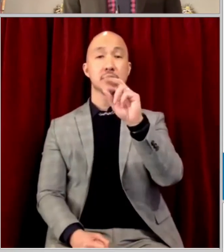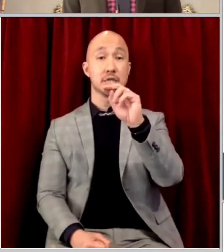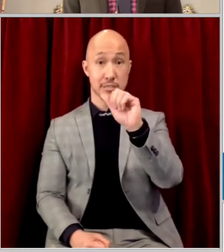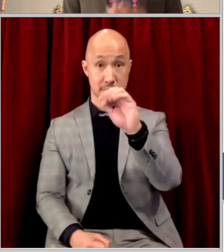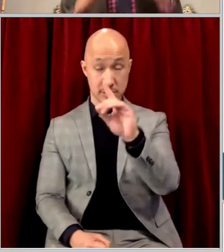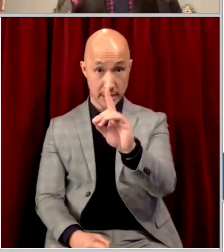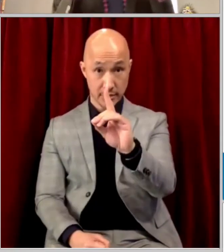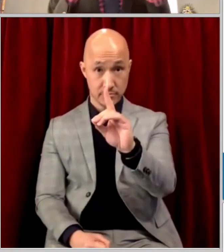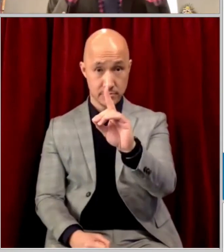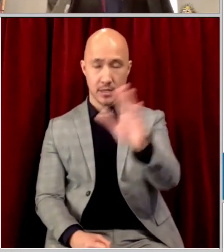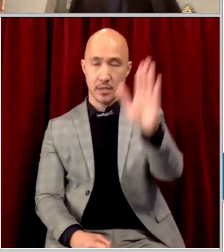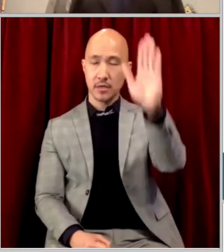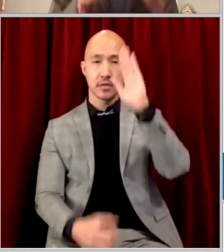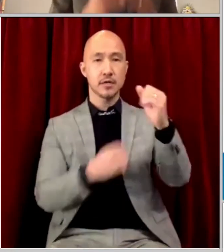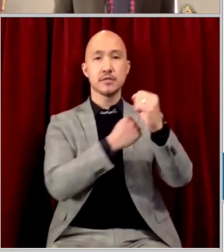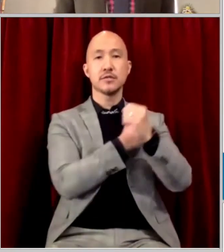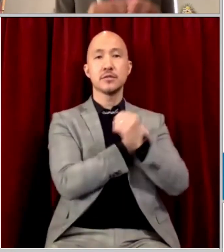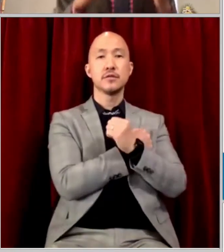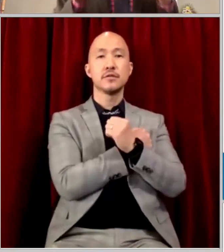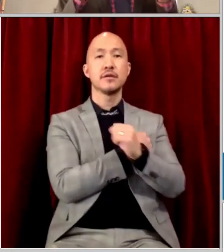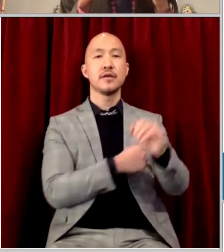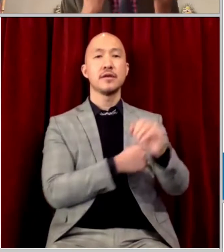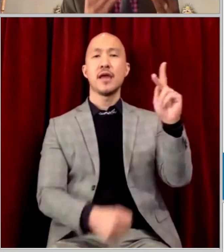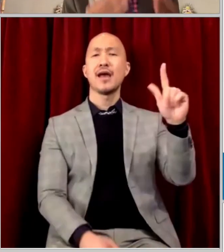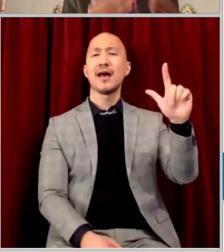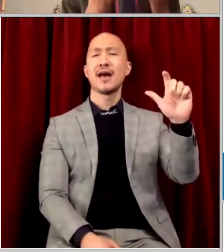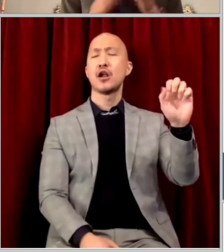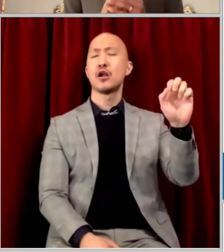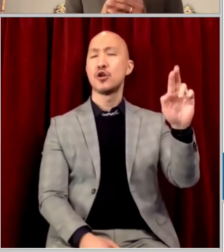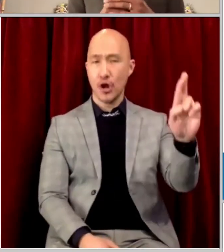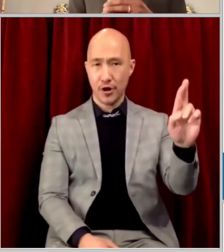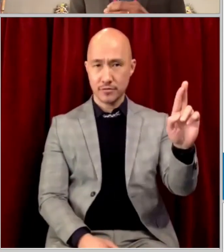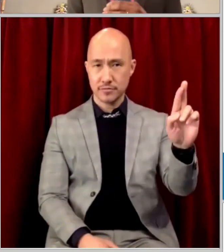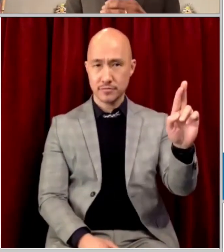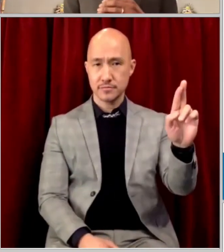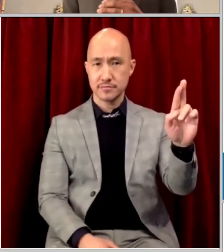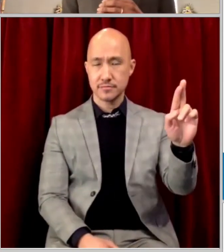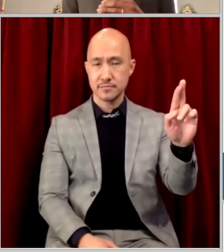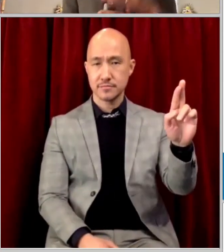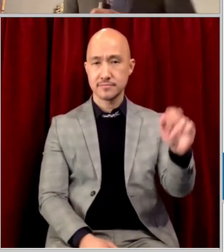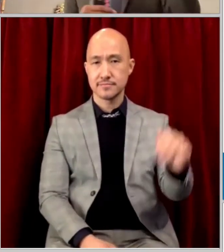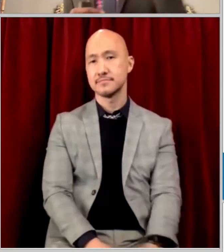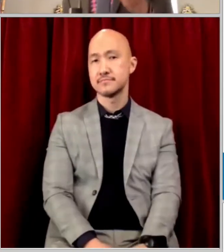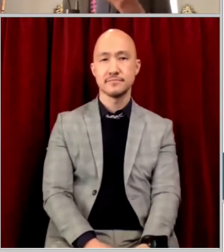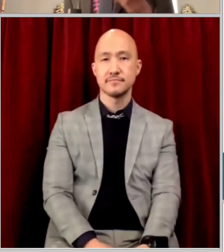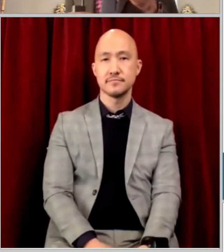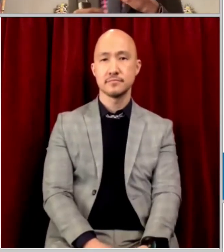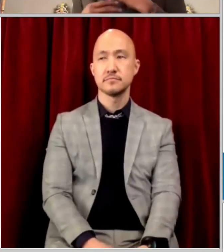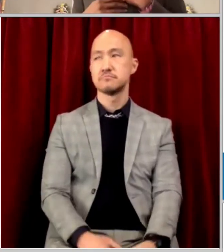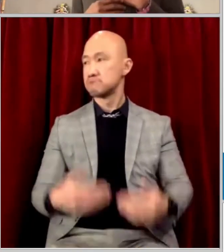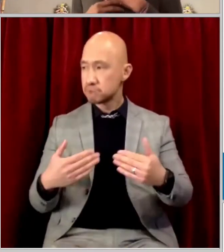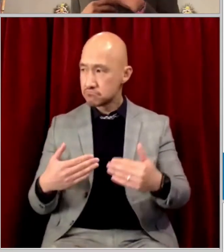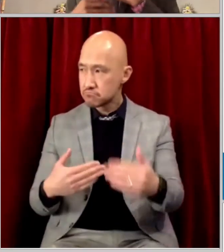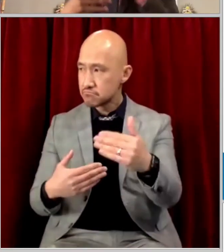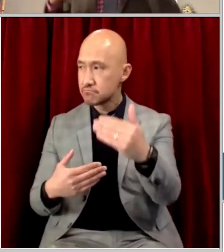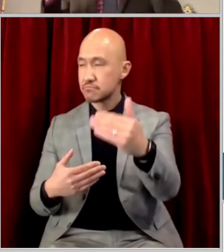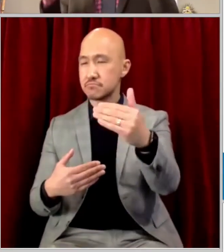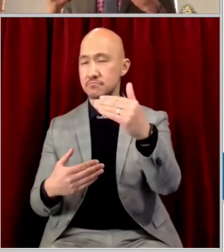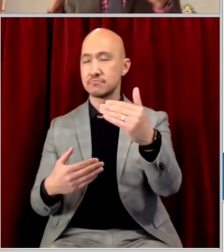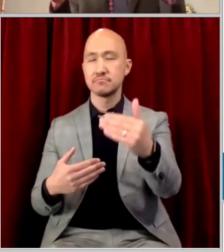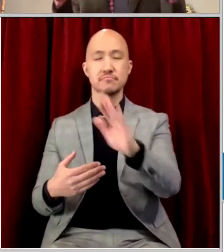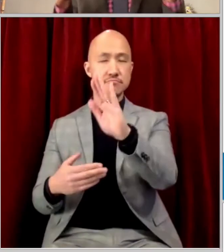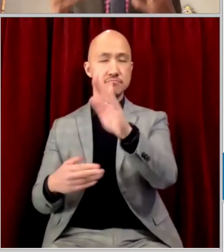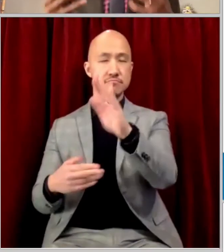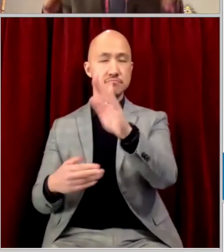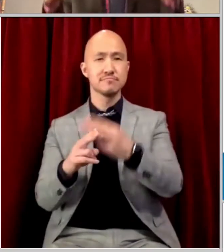son. For God so loved Kyler, that he gave his only begotten son, right? And you keep going through and you're like, wow,